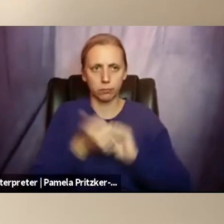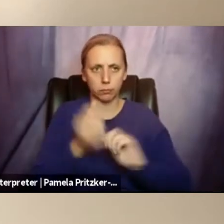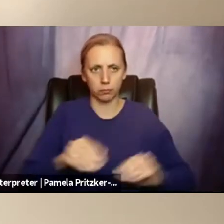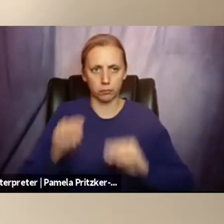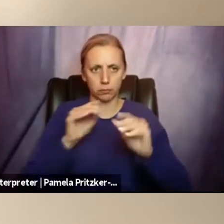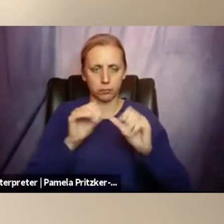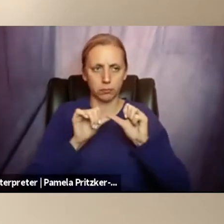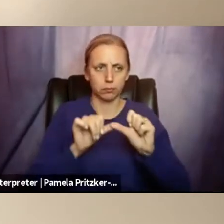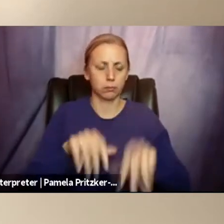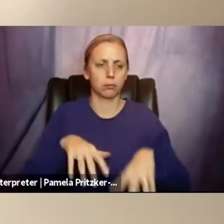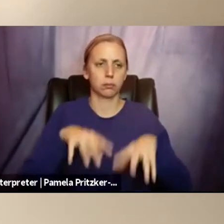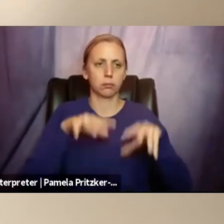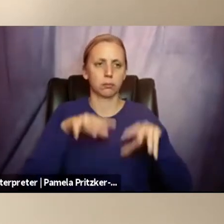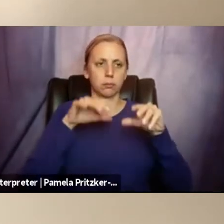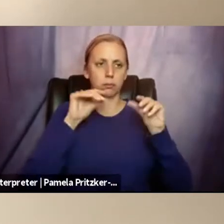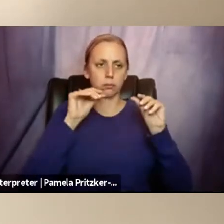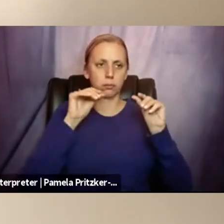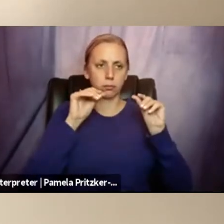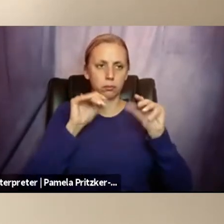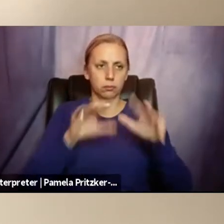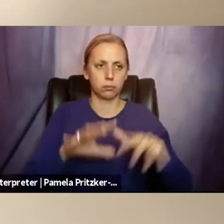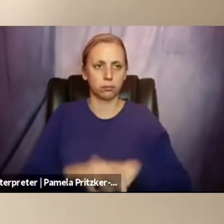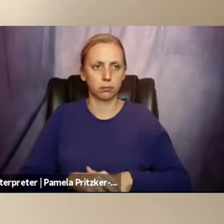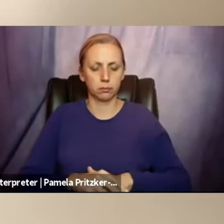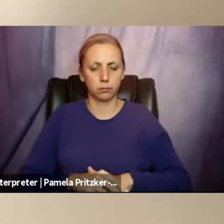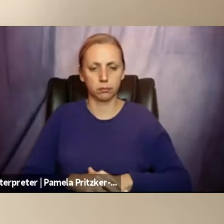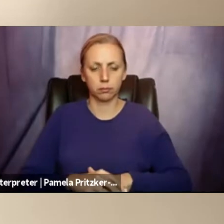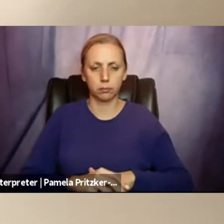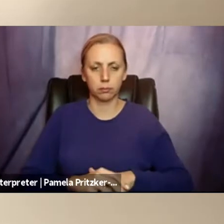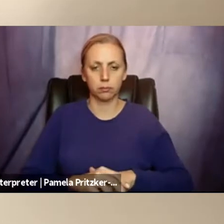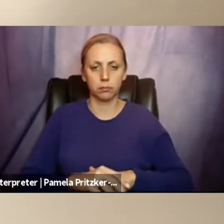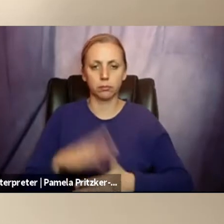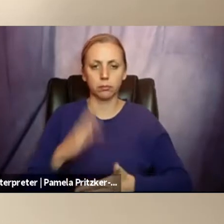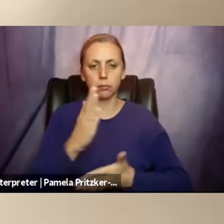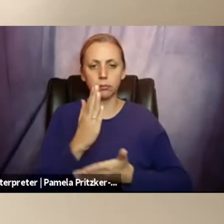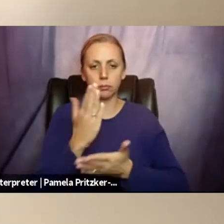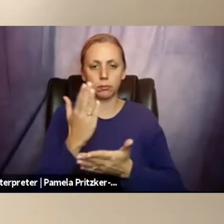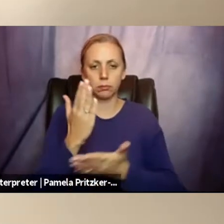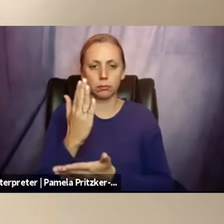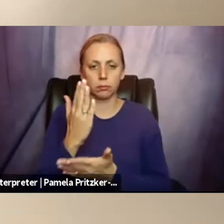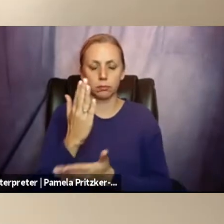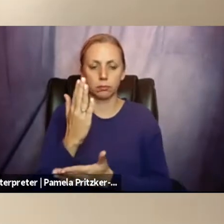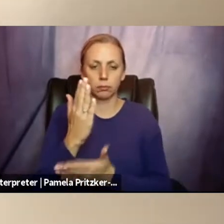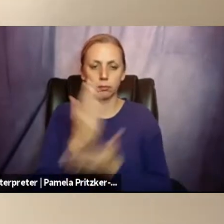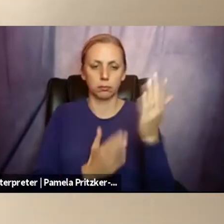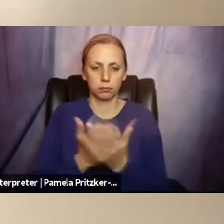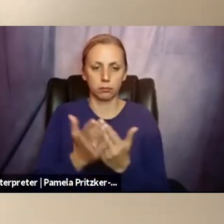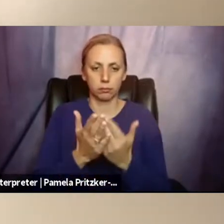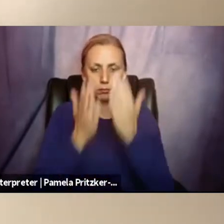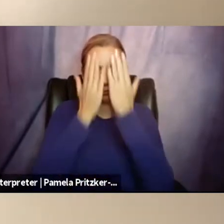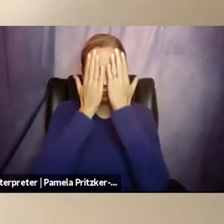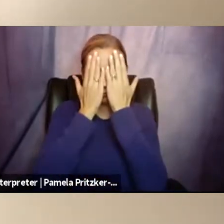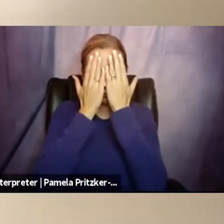Continue your breath. And now let's bring our hands towards our face. And so this can be in any motion you would